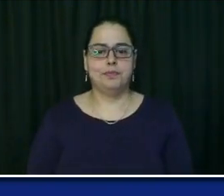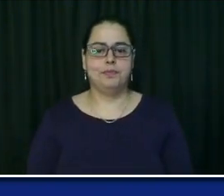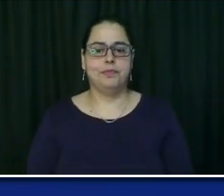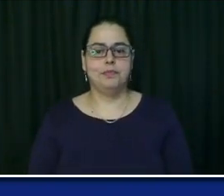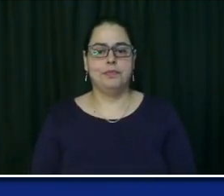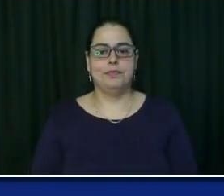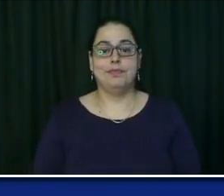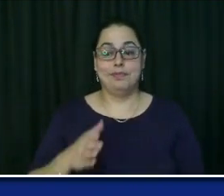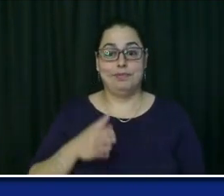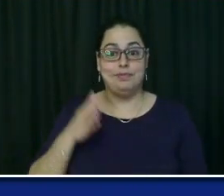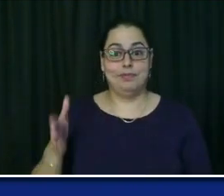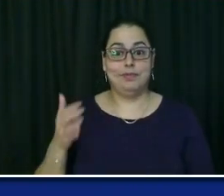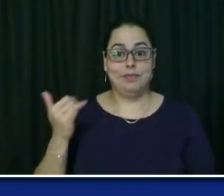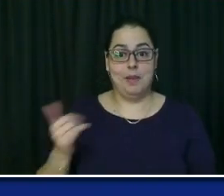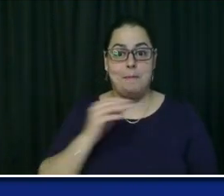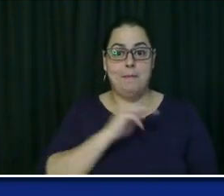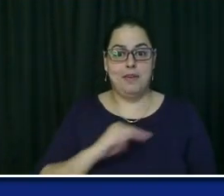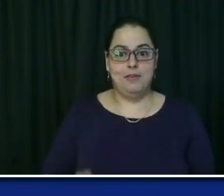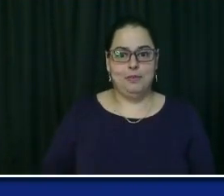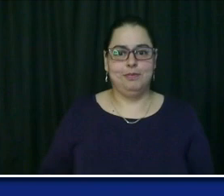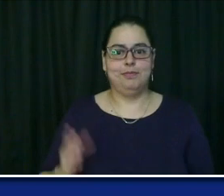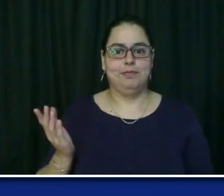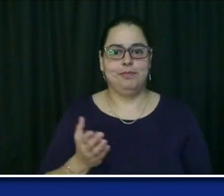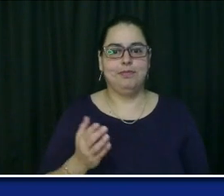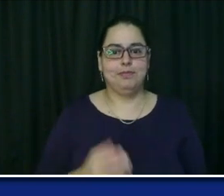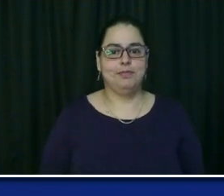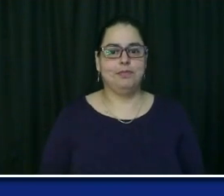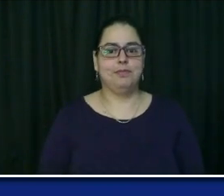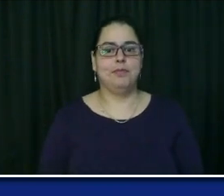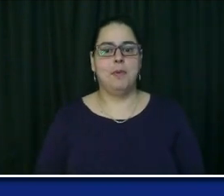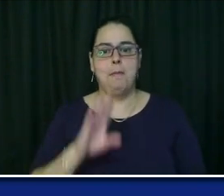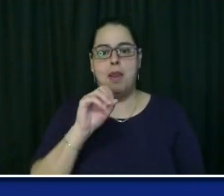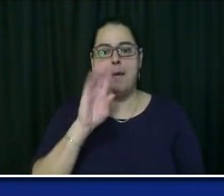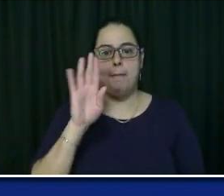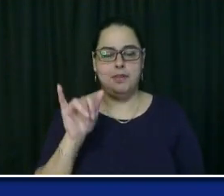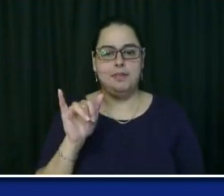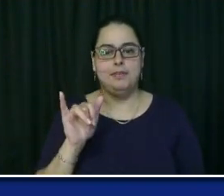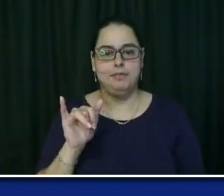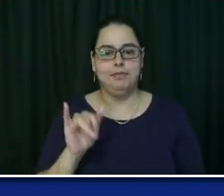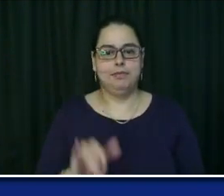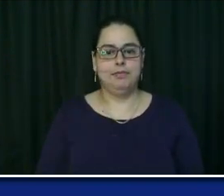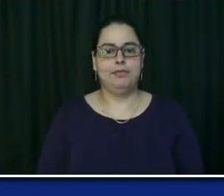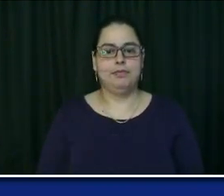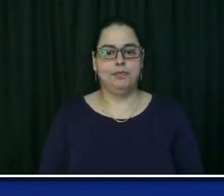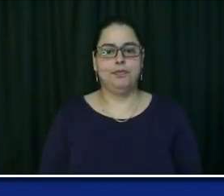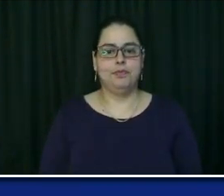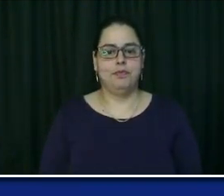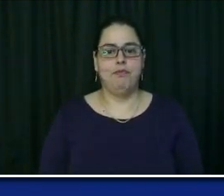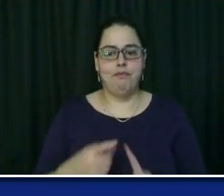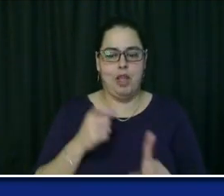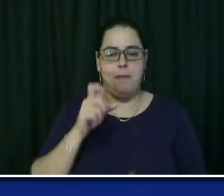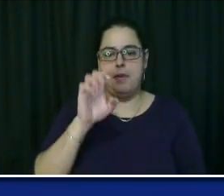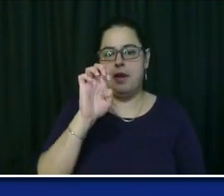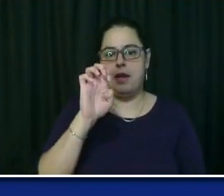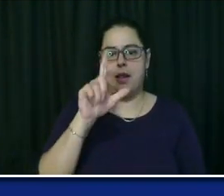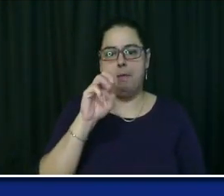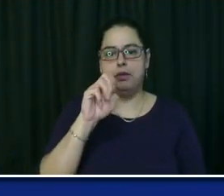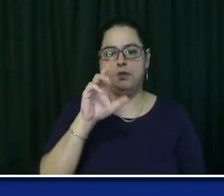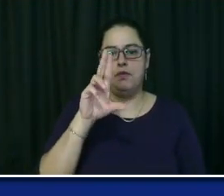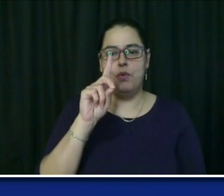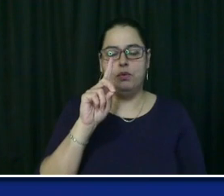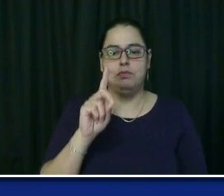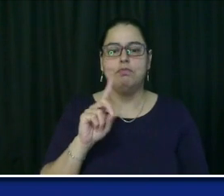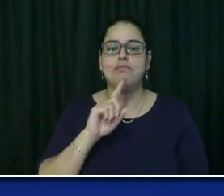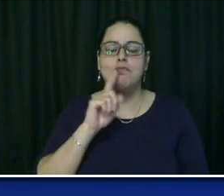intervals, and has served over an extended period of time. He is, one of the nicest guys you'll ever meet. We happen to be in different